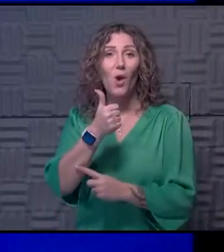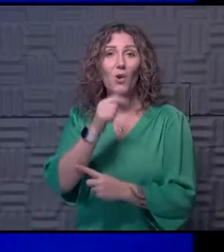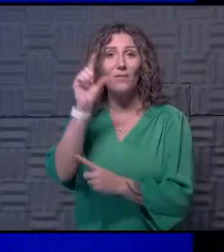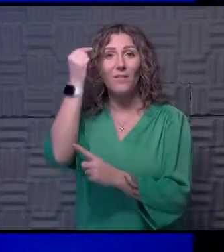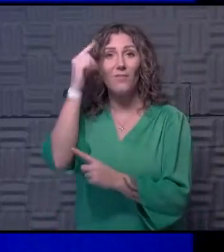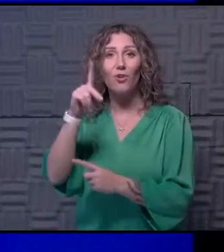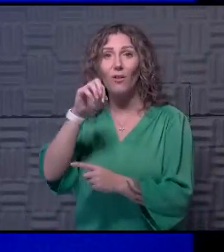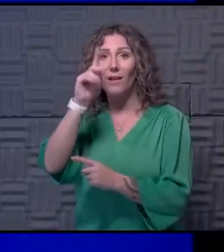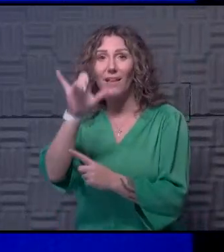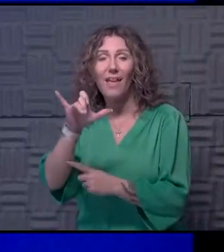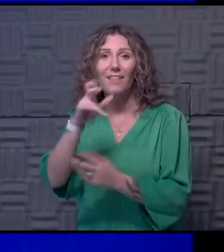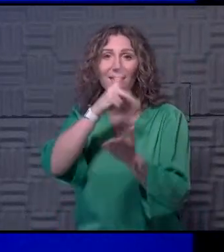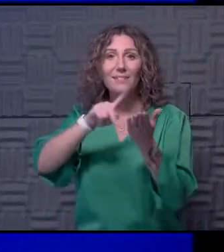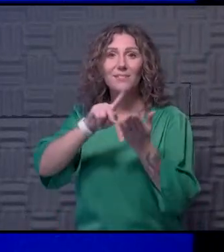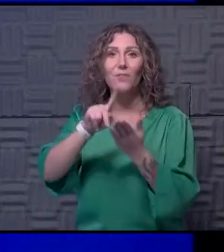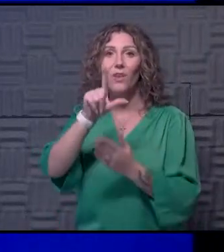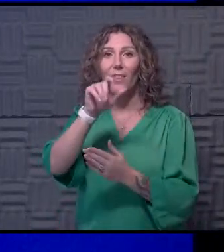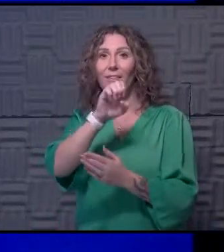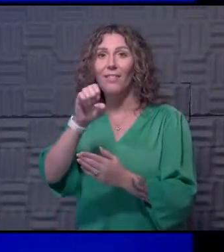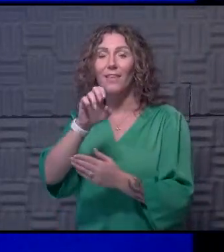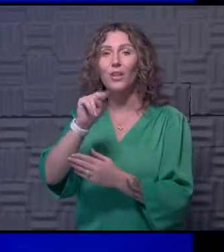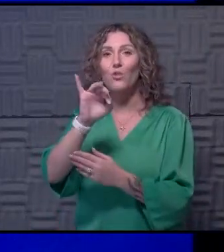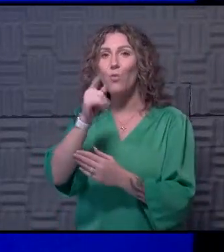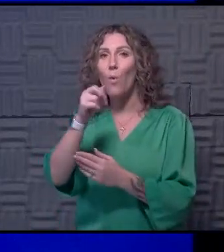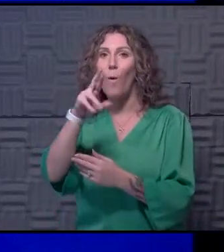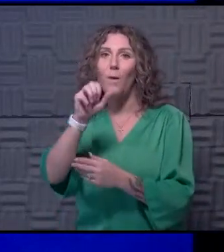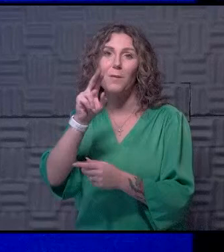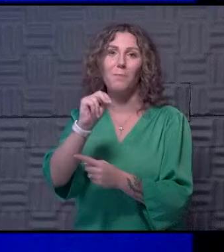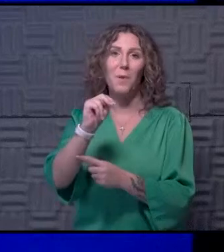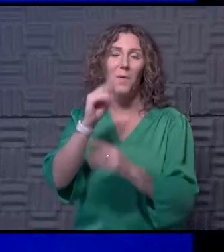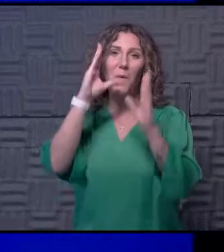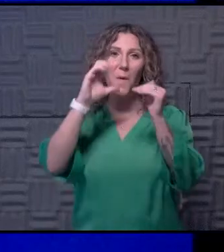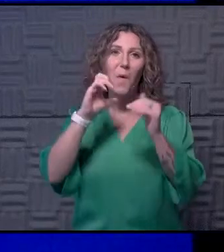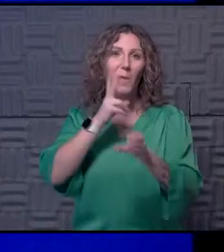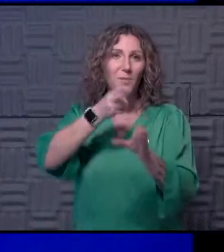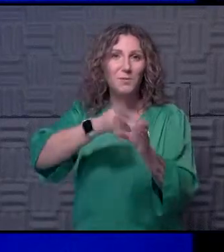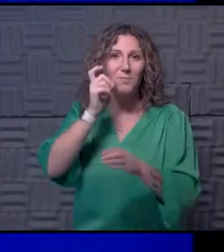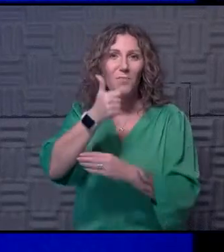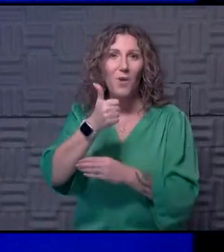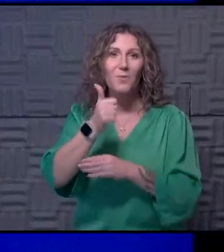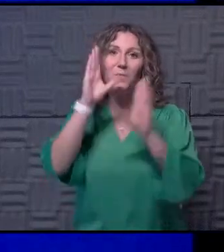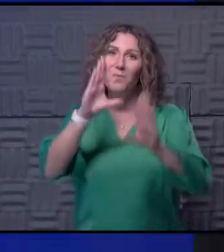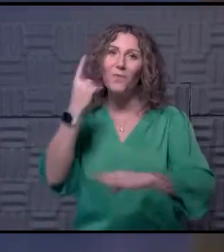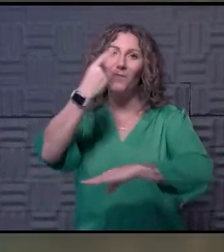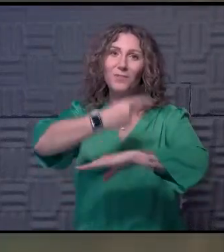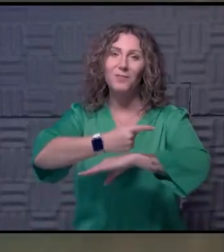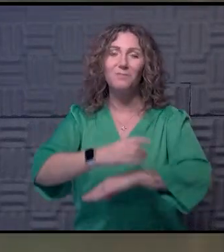Kelly and Secretary Lee Norman. We hope you're there to join us. Have a great day.